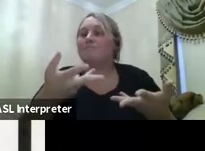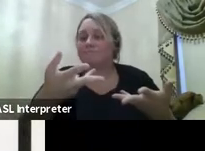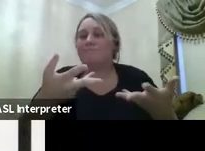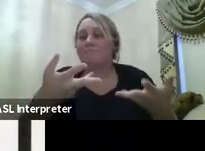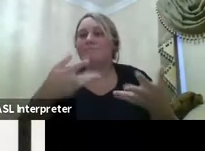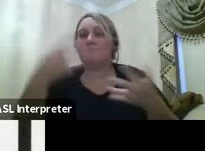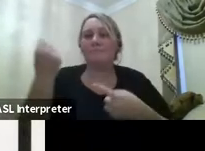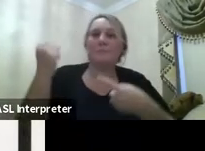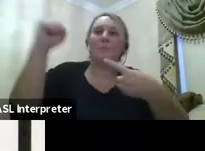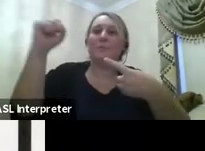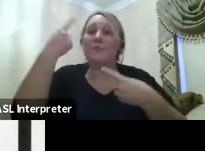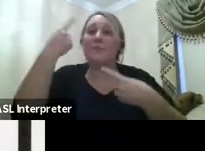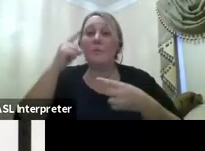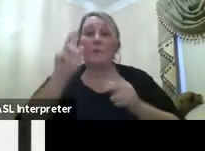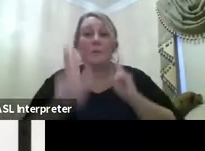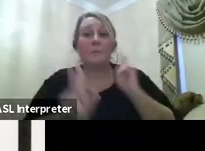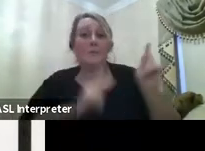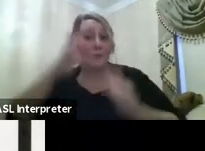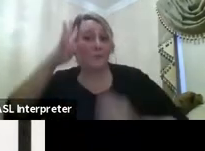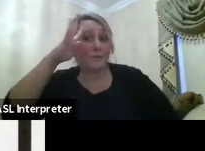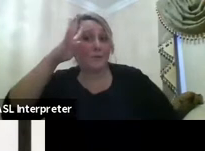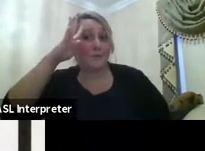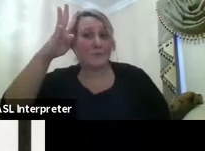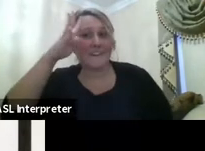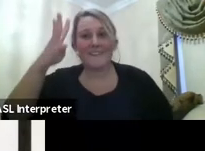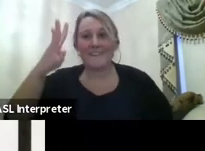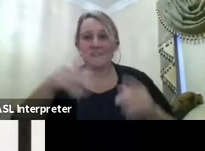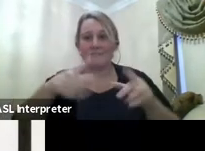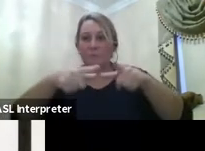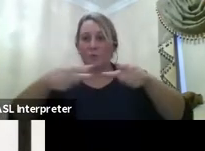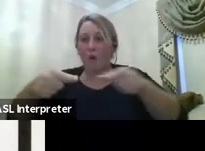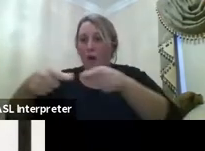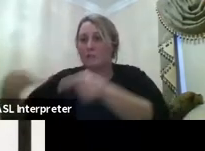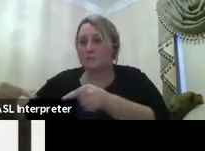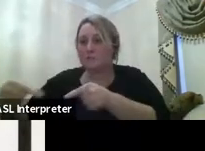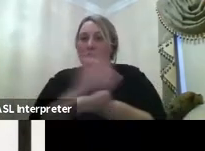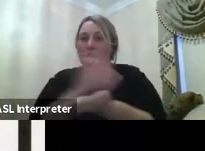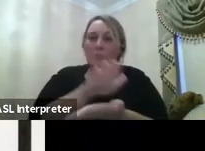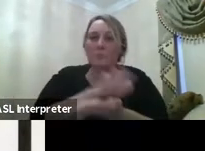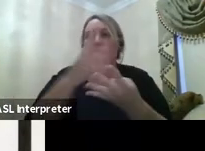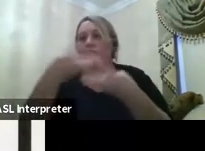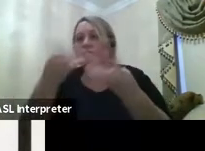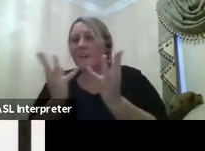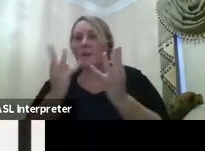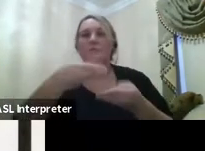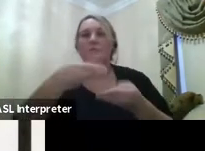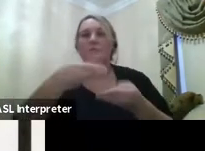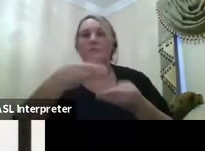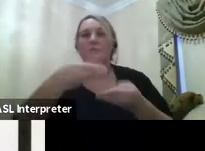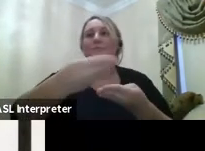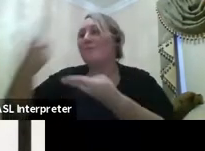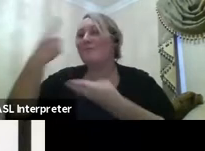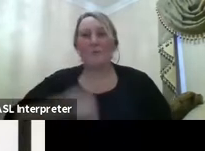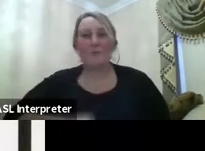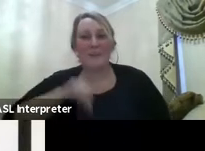and pass them out during pride and have them around. So they, they included, um, sort of issues of safe